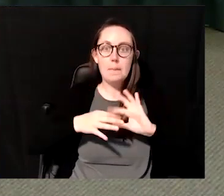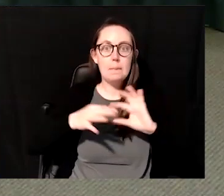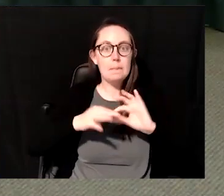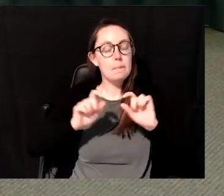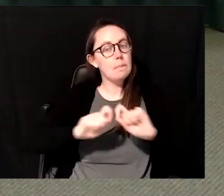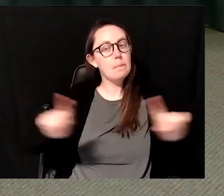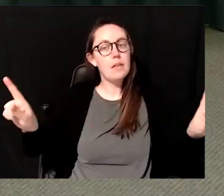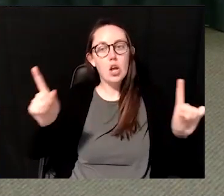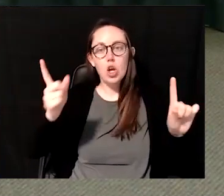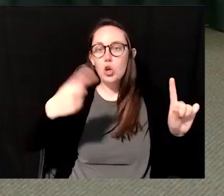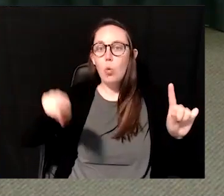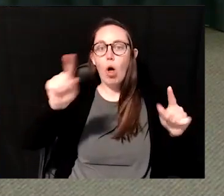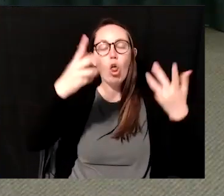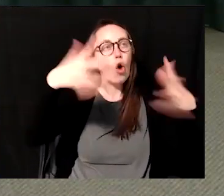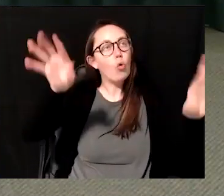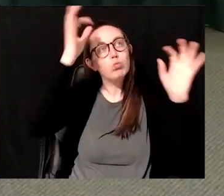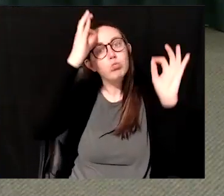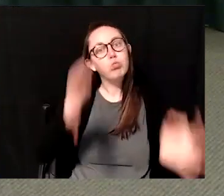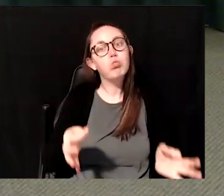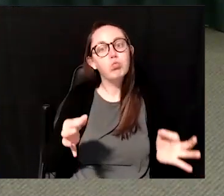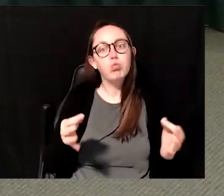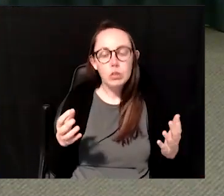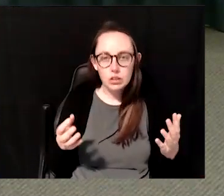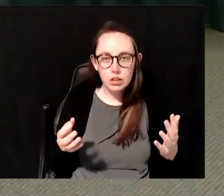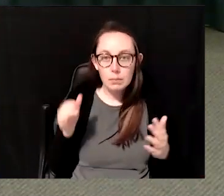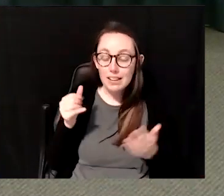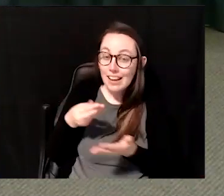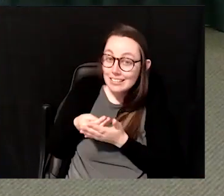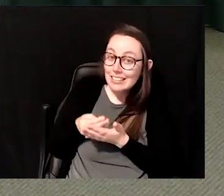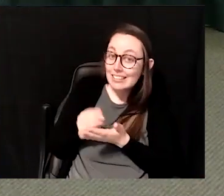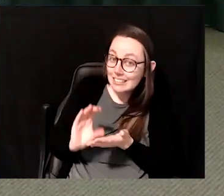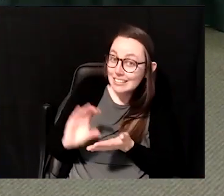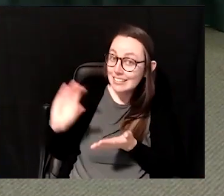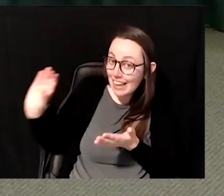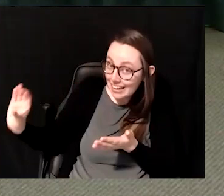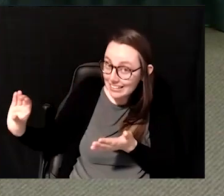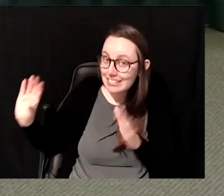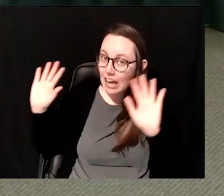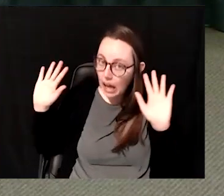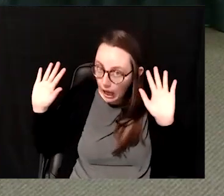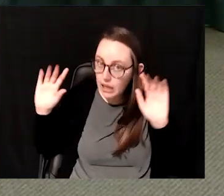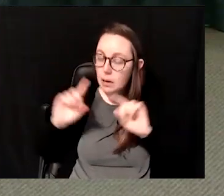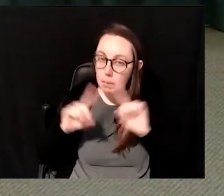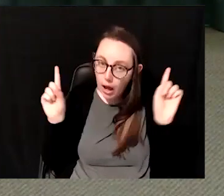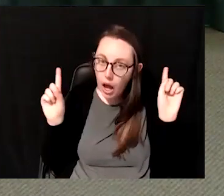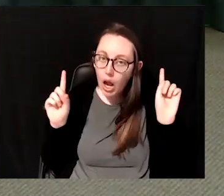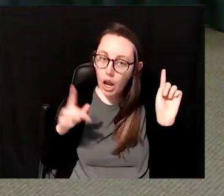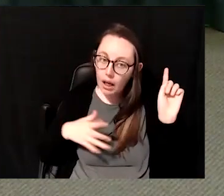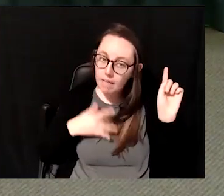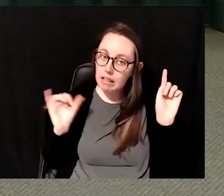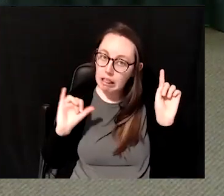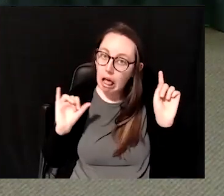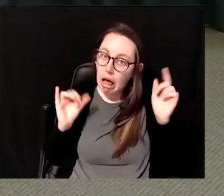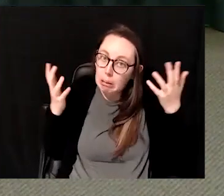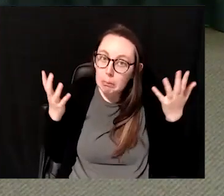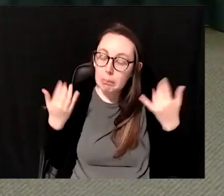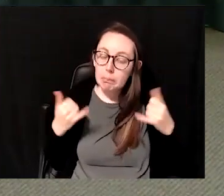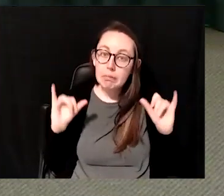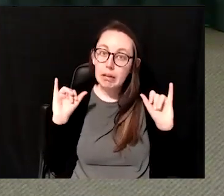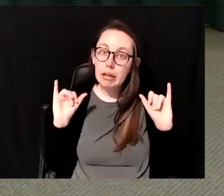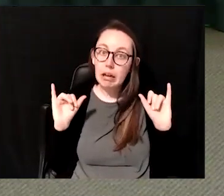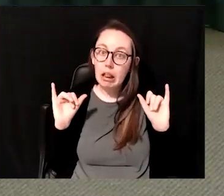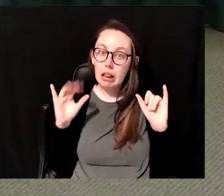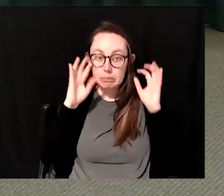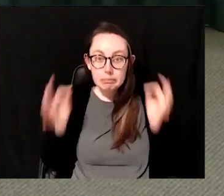made a decision even though it's a set aside it also constitutes three quarters of this one-time